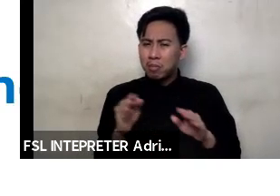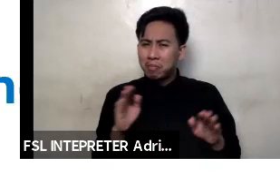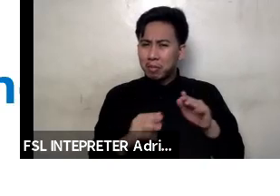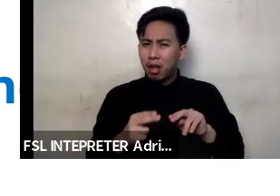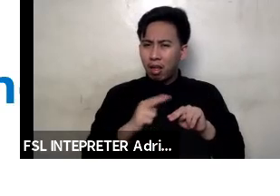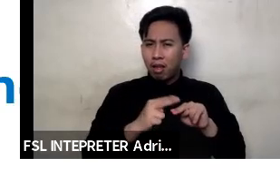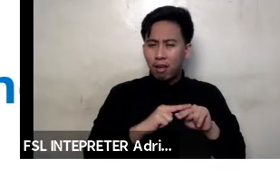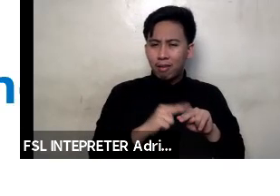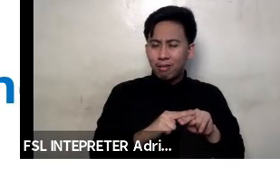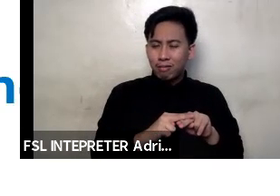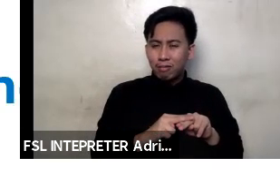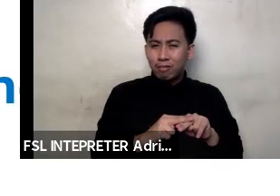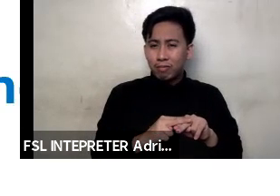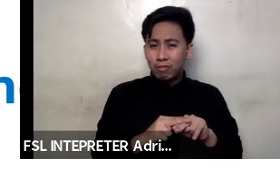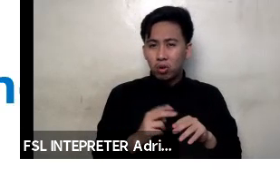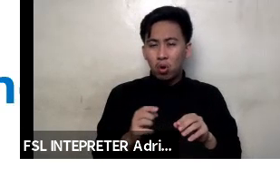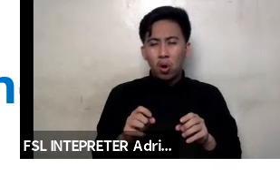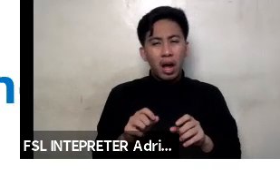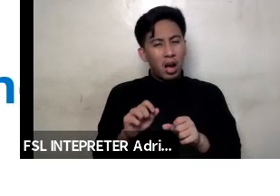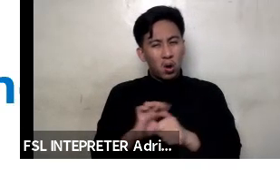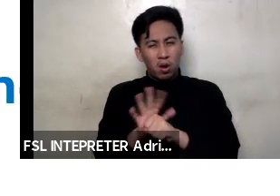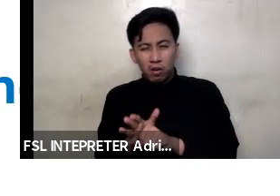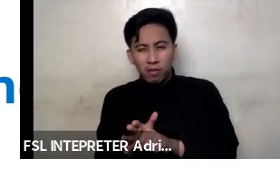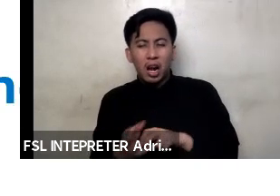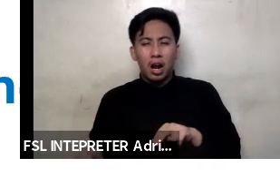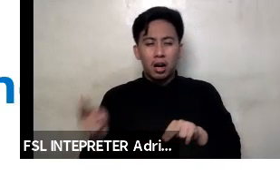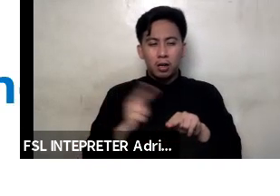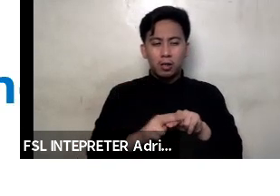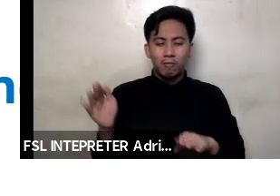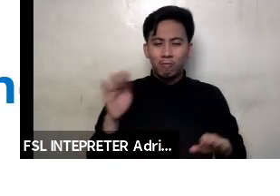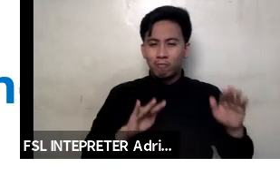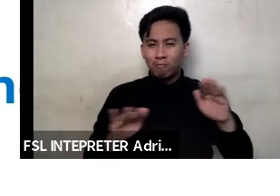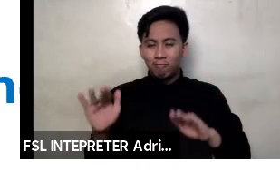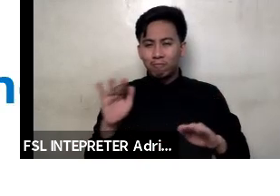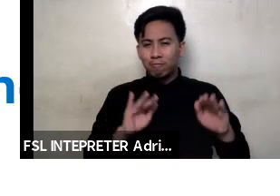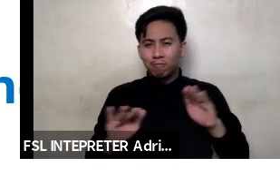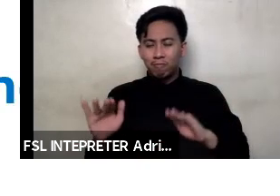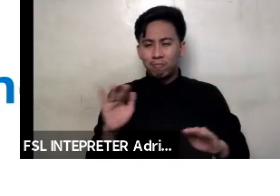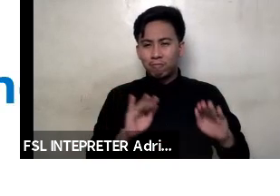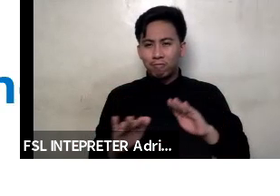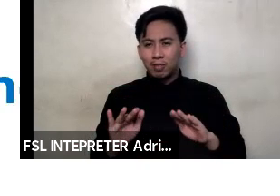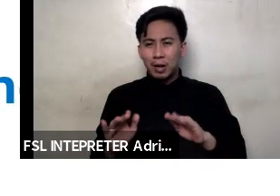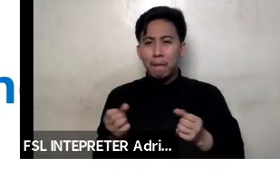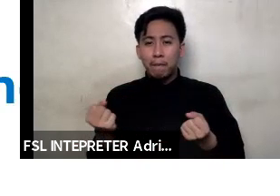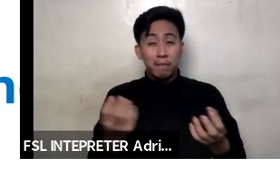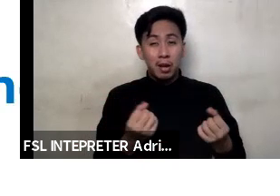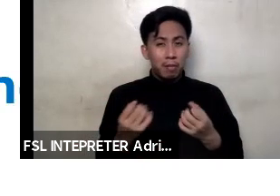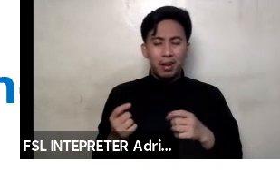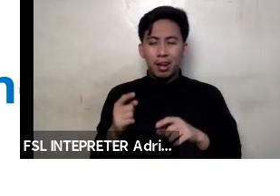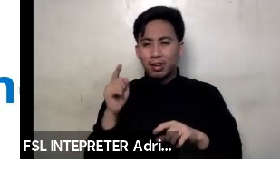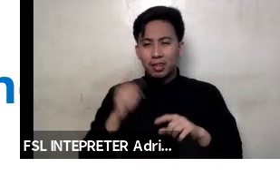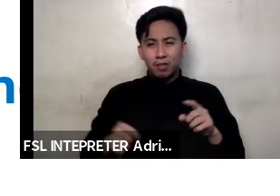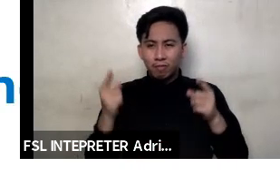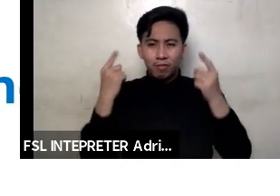it was exacerbated by COVID-19 that led to the rise in the food prices, and definitely marami ang hindi makaka-achieve